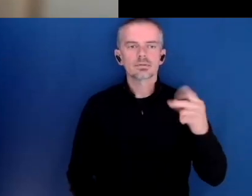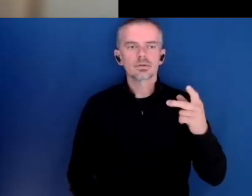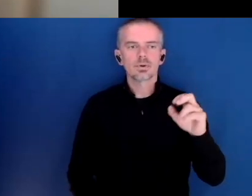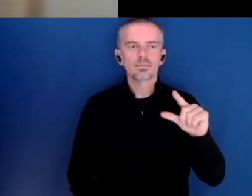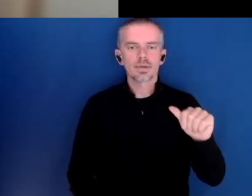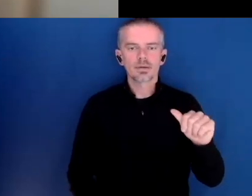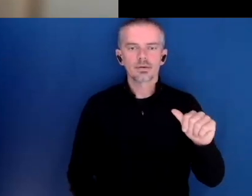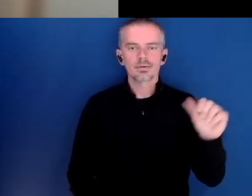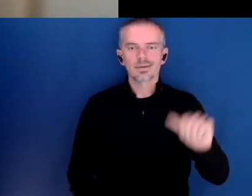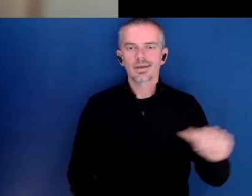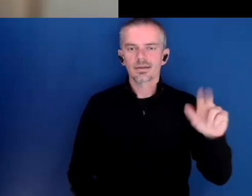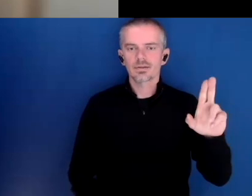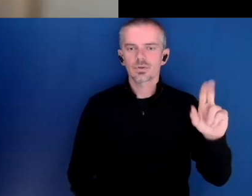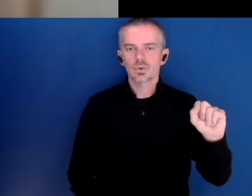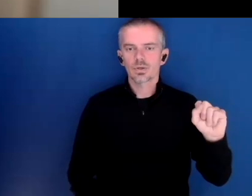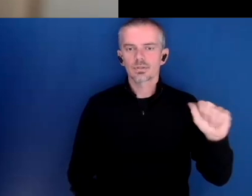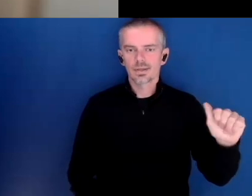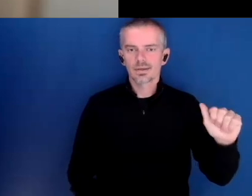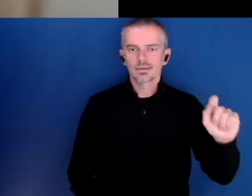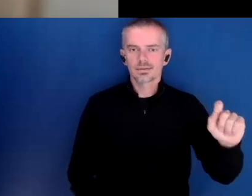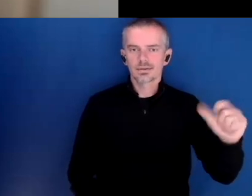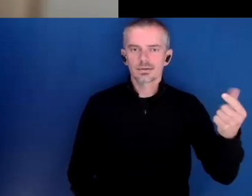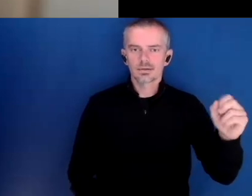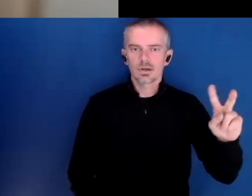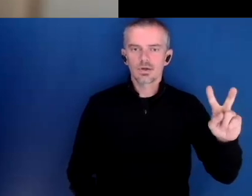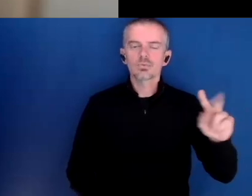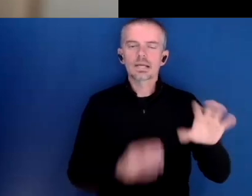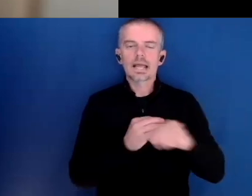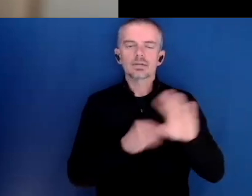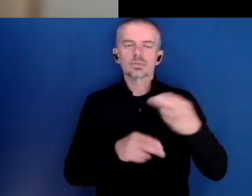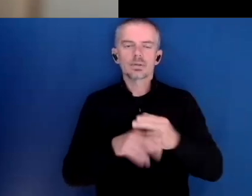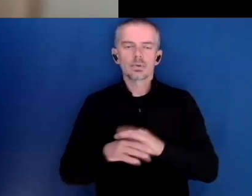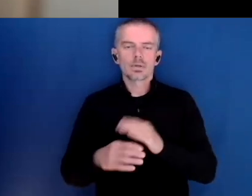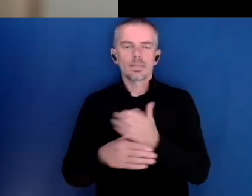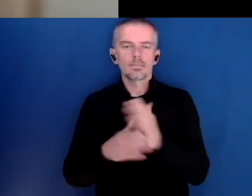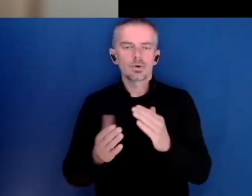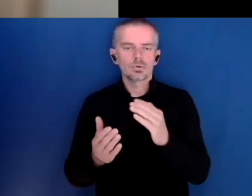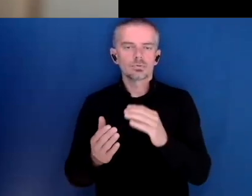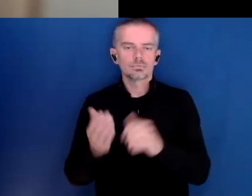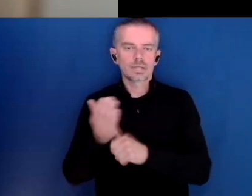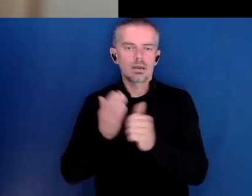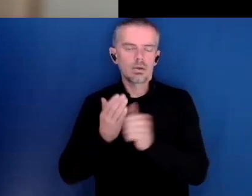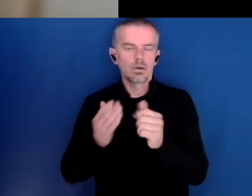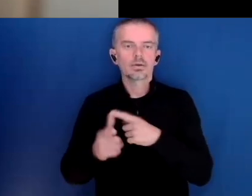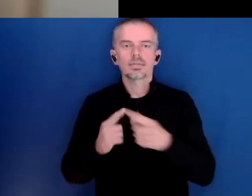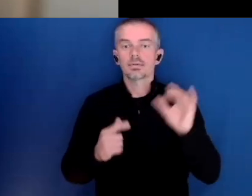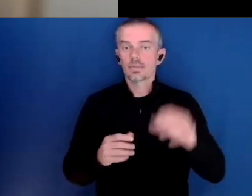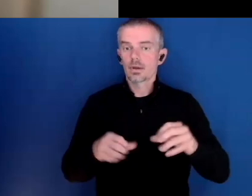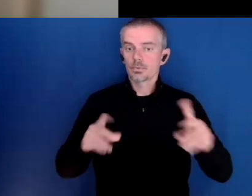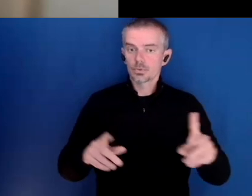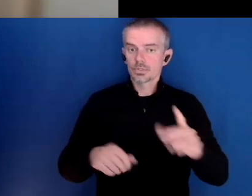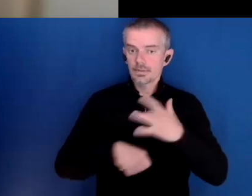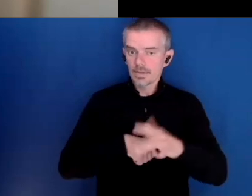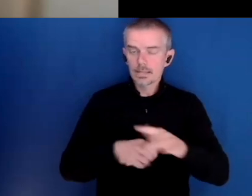opega@usda.gov, we can put your name on the partner catalog. And so that then once that opportunity is available